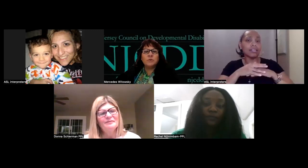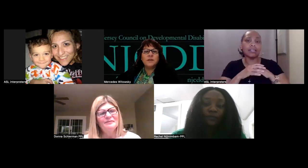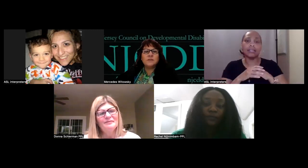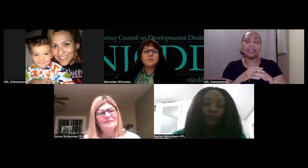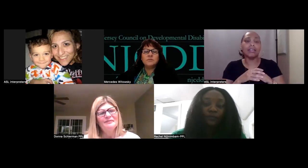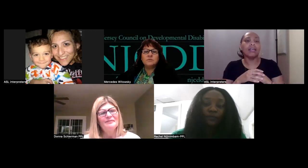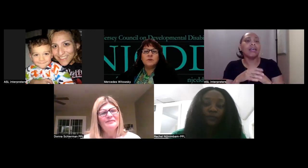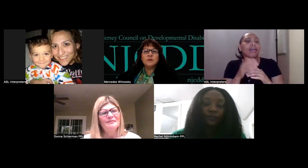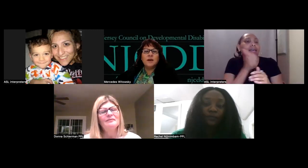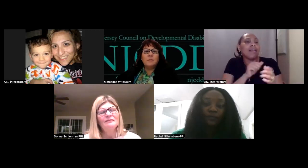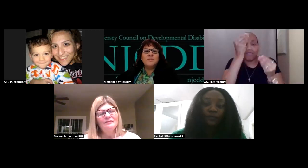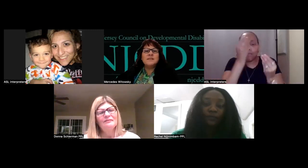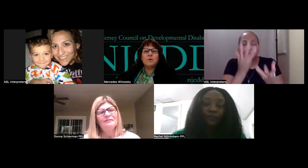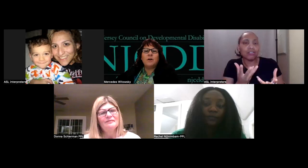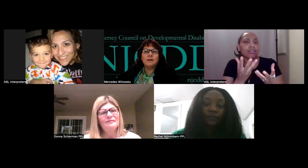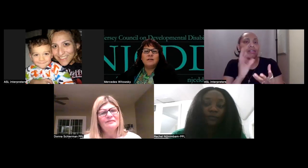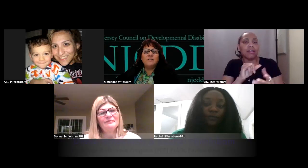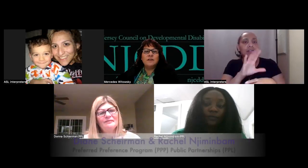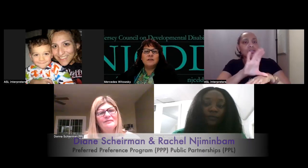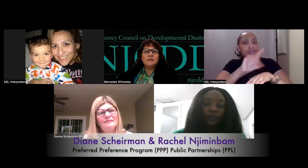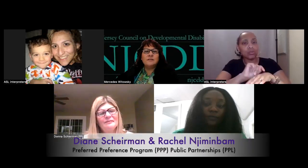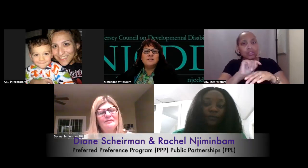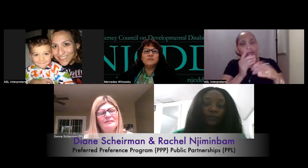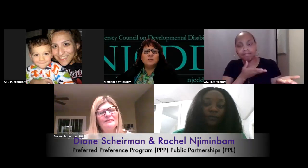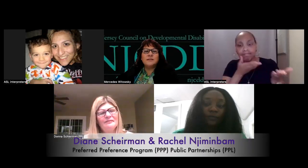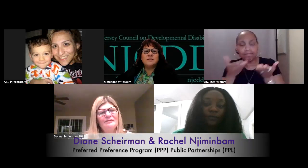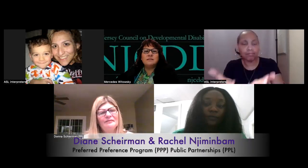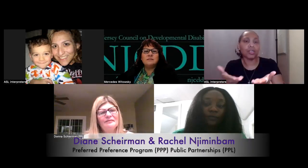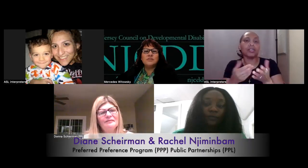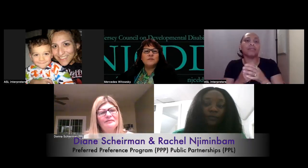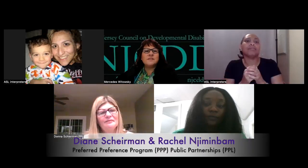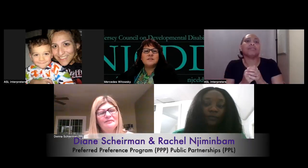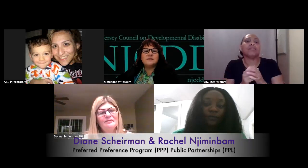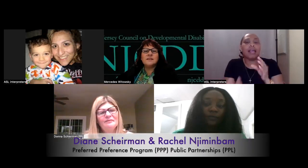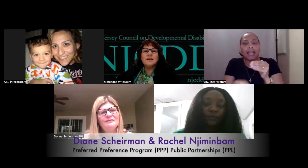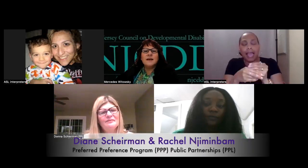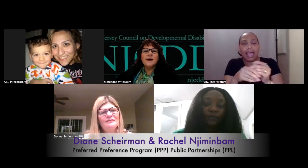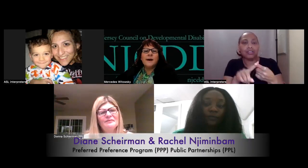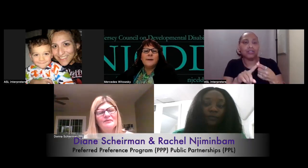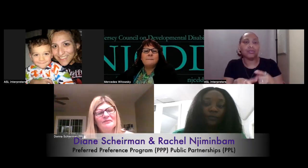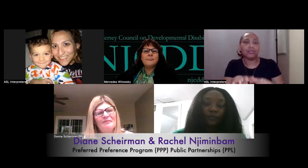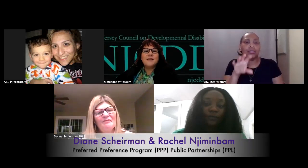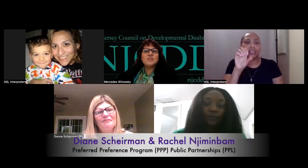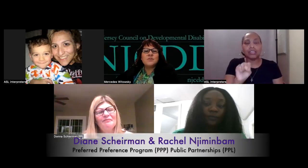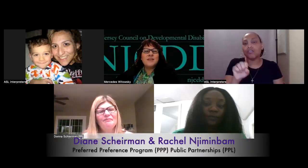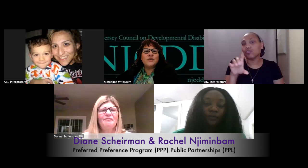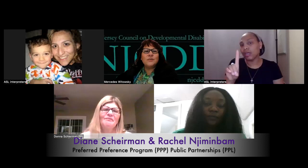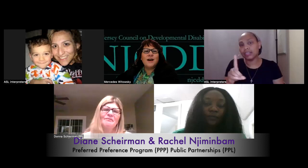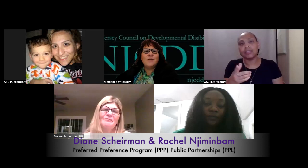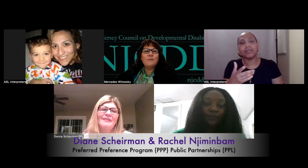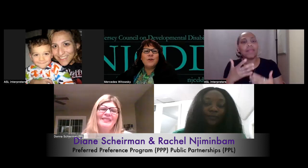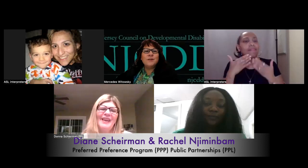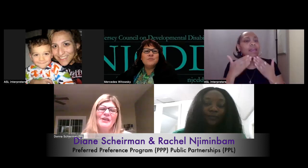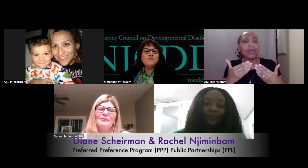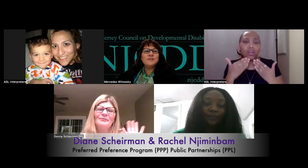can bring to, um, this part of the, the self-directed services. Um, so thank you.